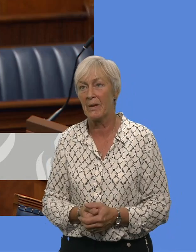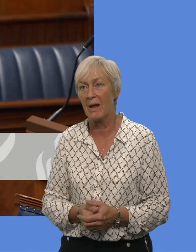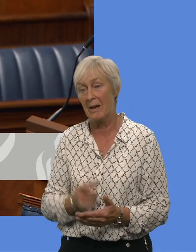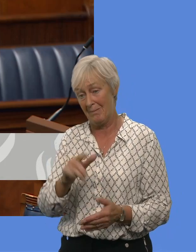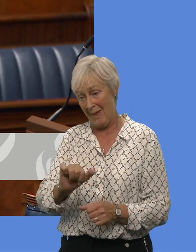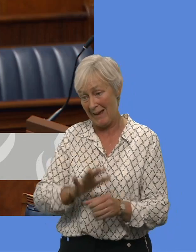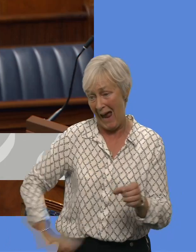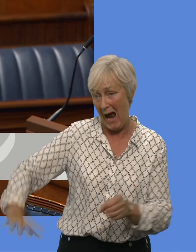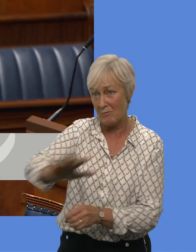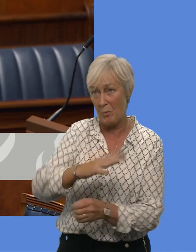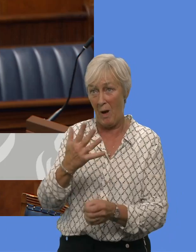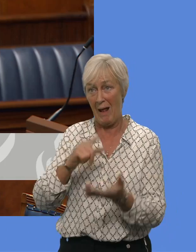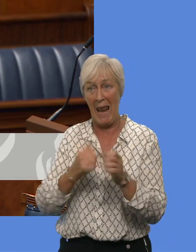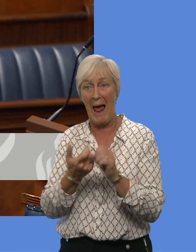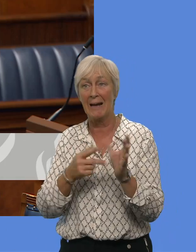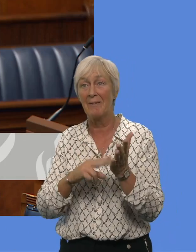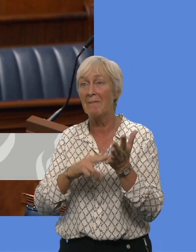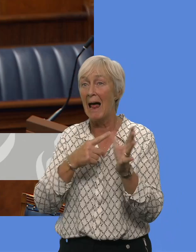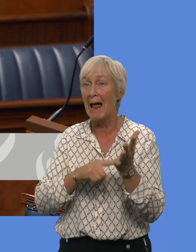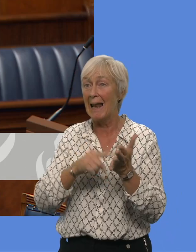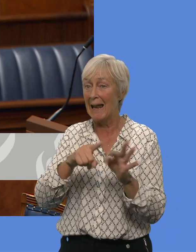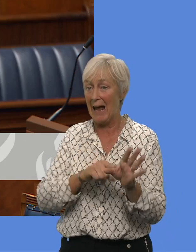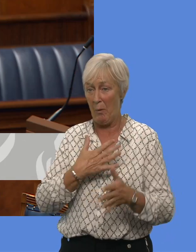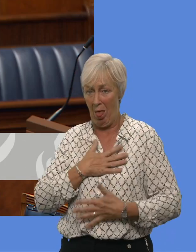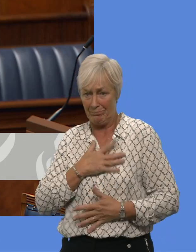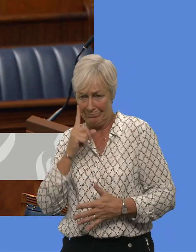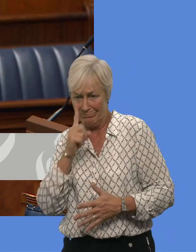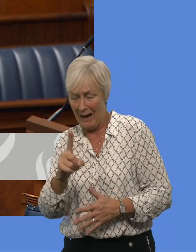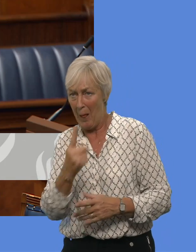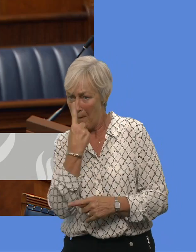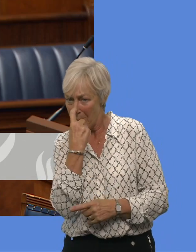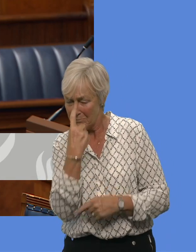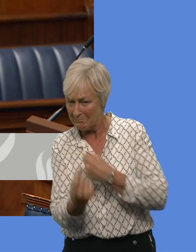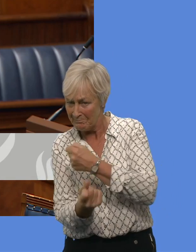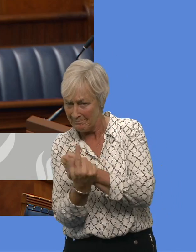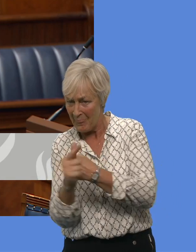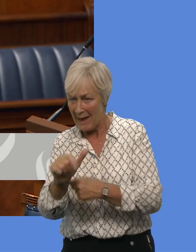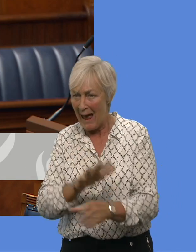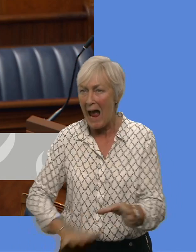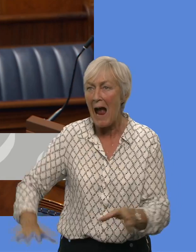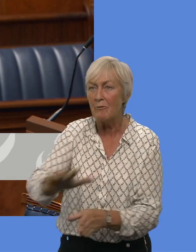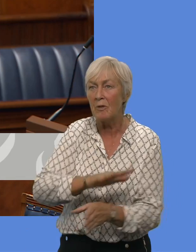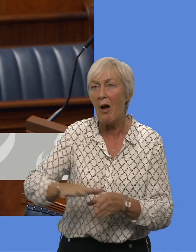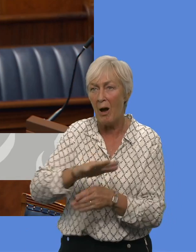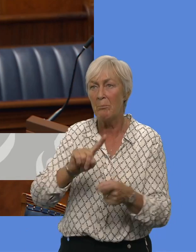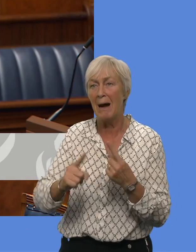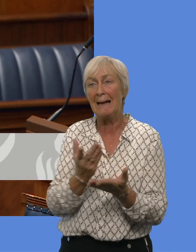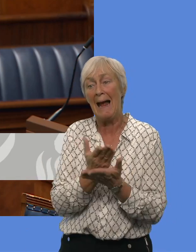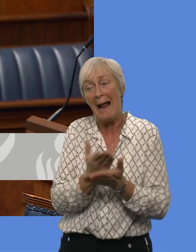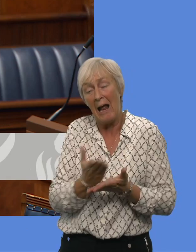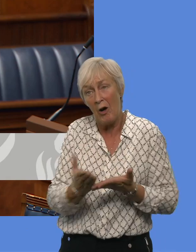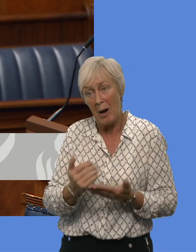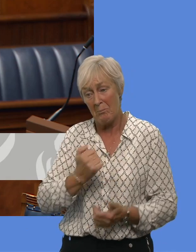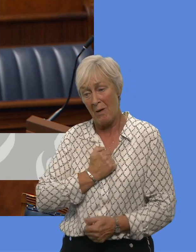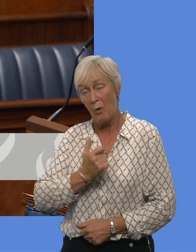site is in Lagan Valley, and I would love to unlock the potential of that site. But I can say very clearly that in the role that I